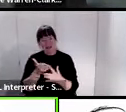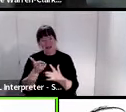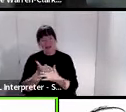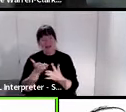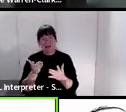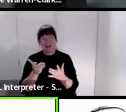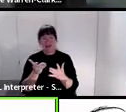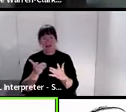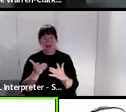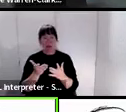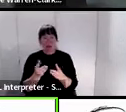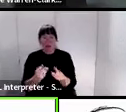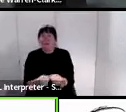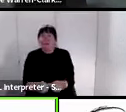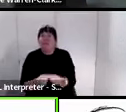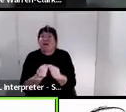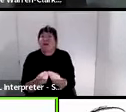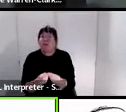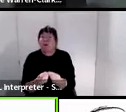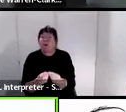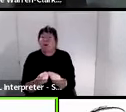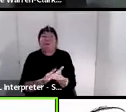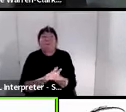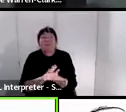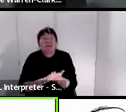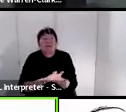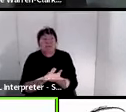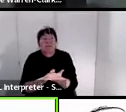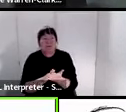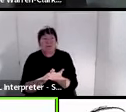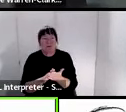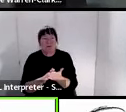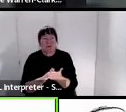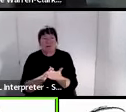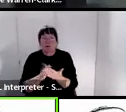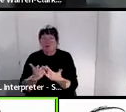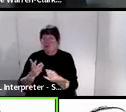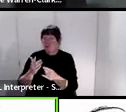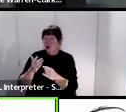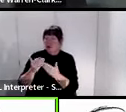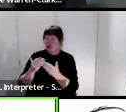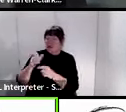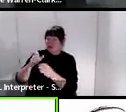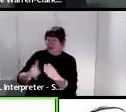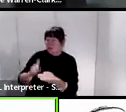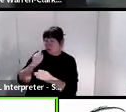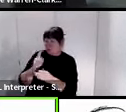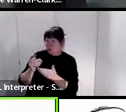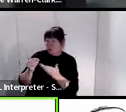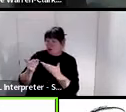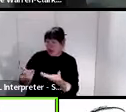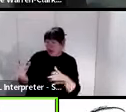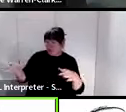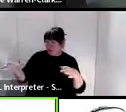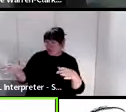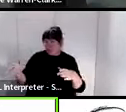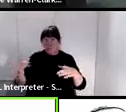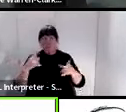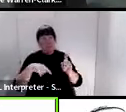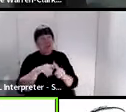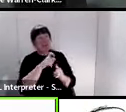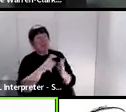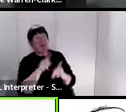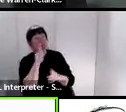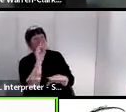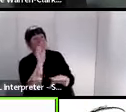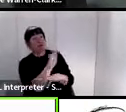access meaningful, not only for the current disabled citizen, but for the disabled citizens of the future.